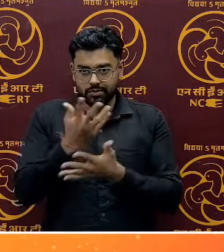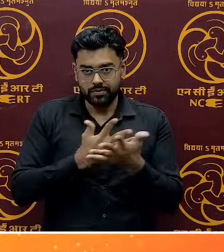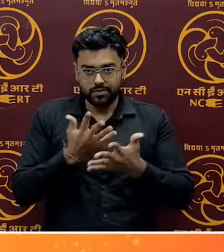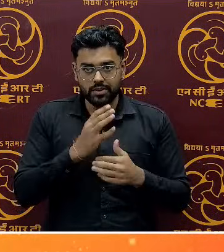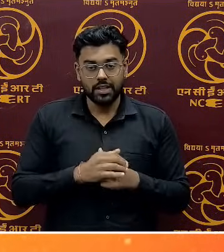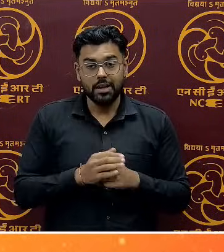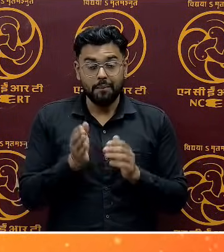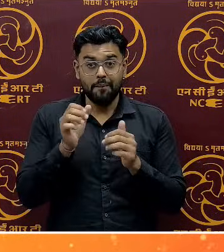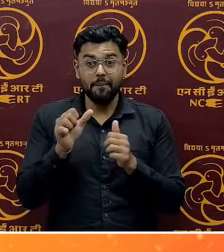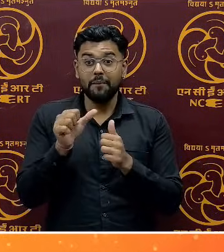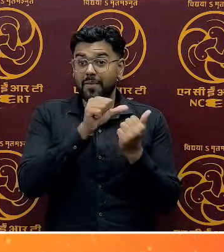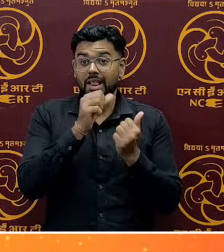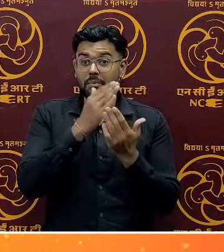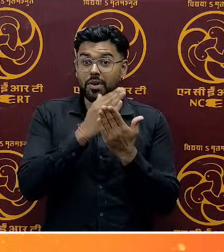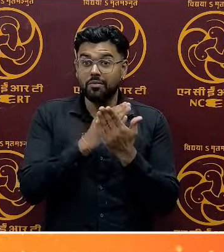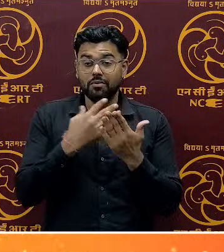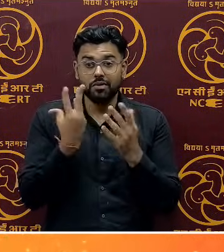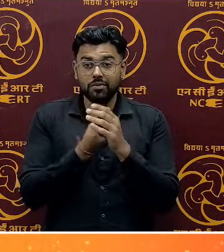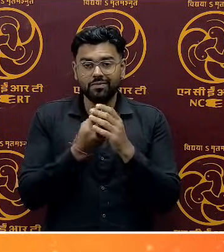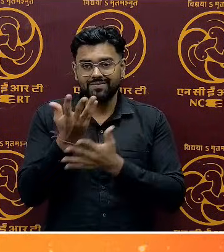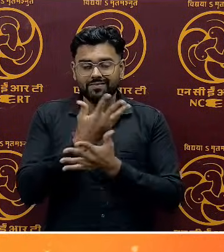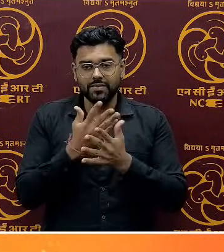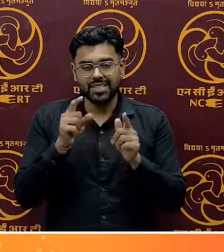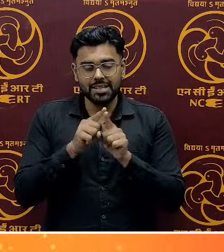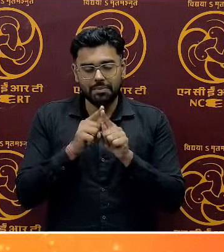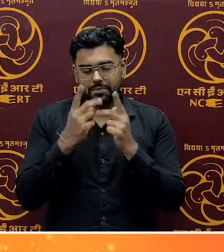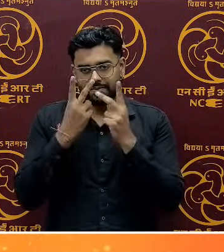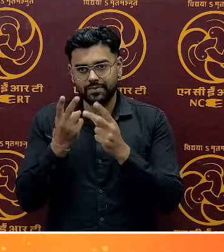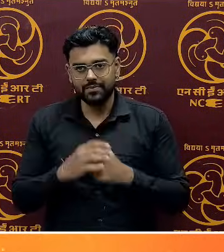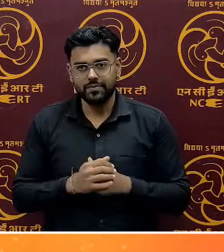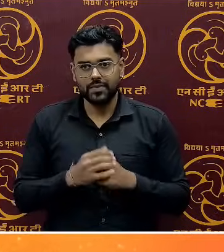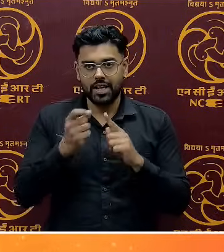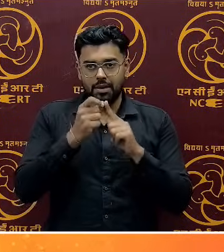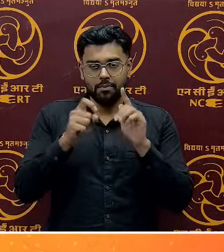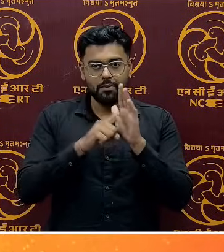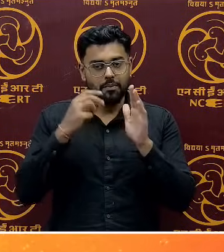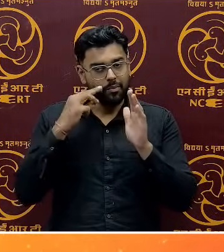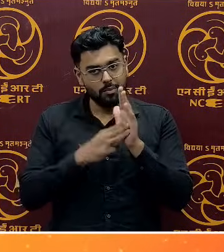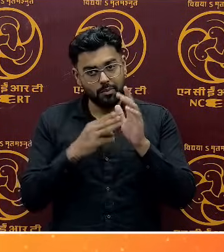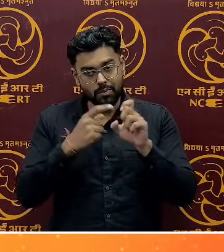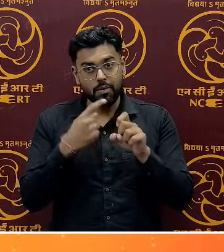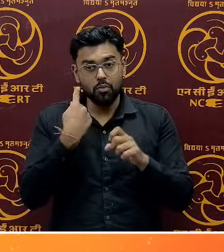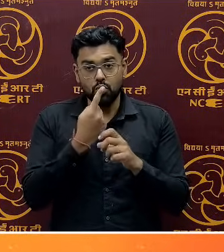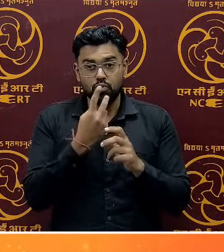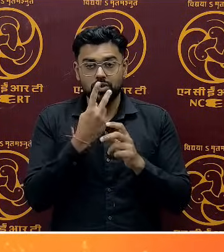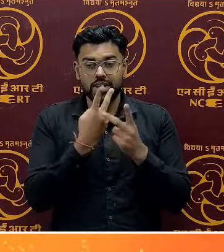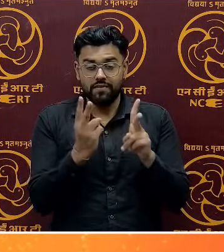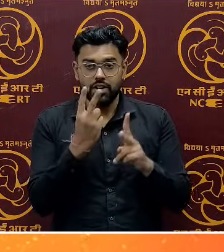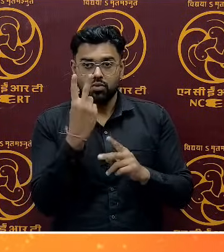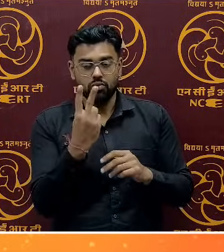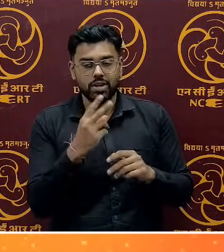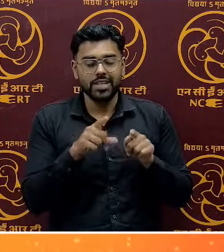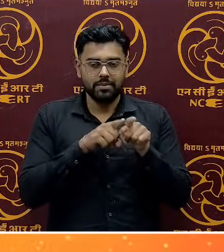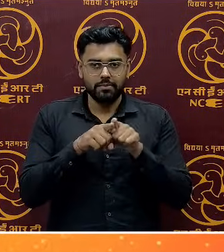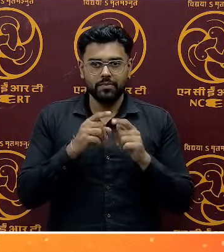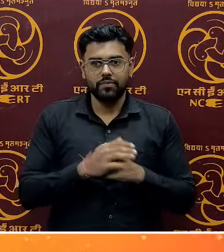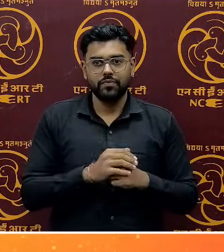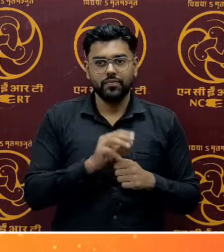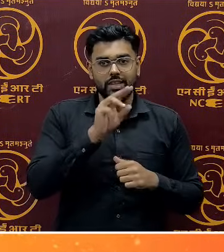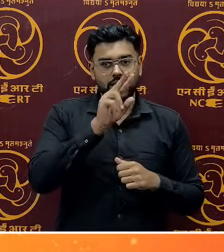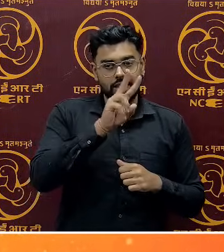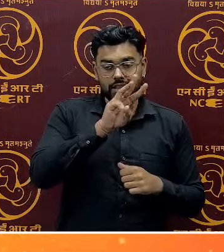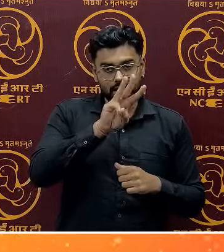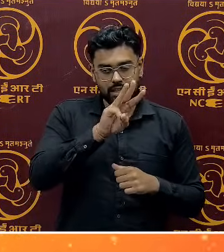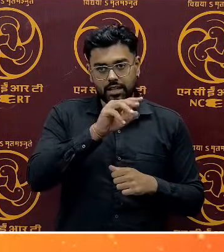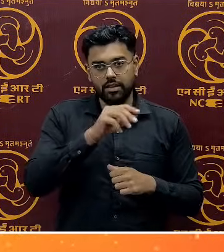in the previous session. Twin primes are pairs of primes having a difference of 2. For example, 3 and